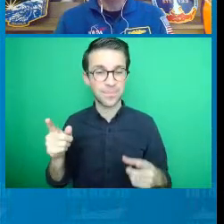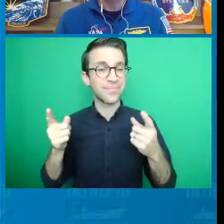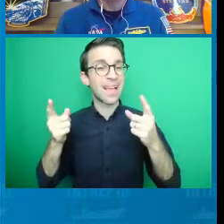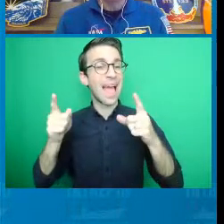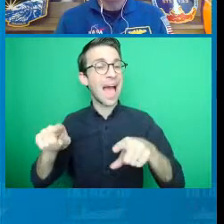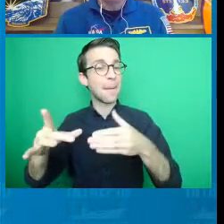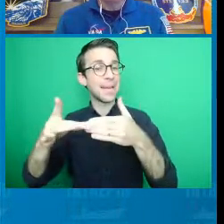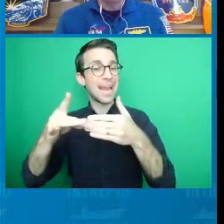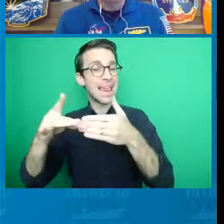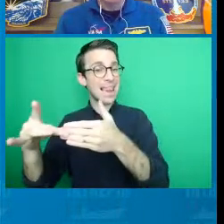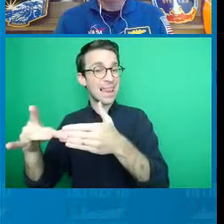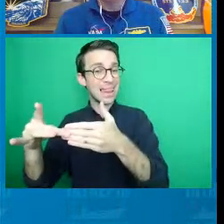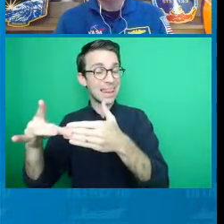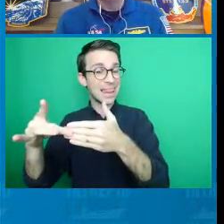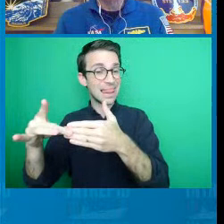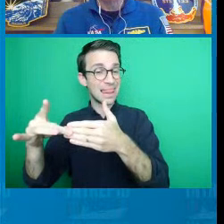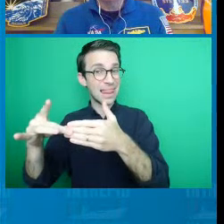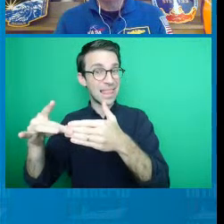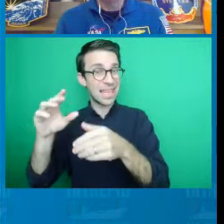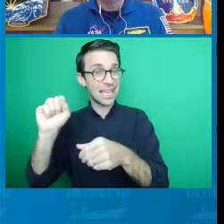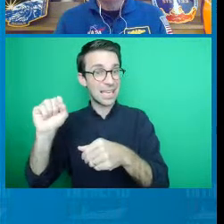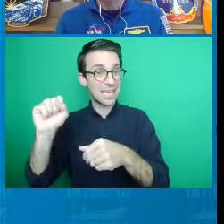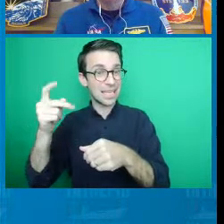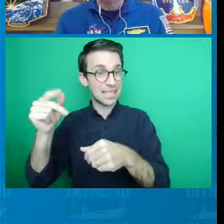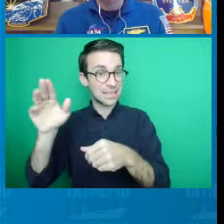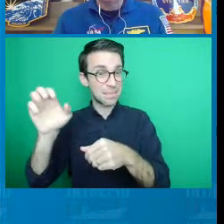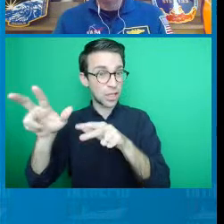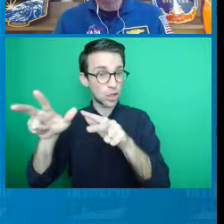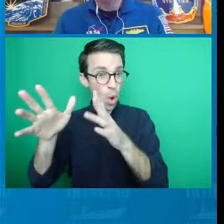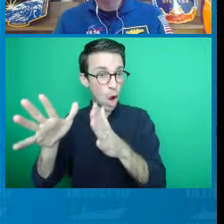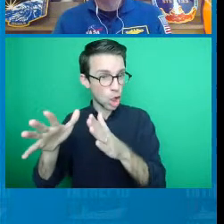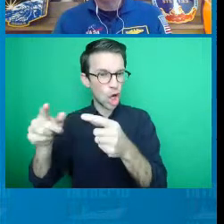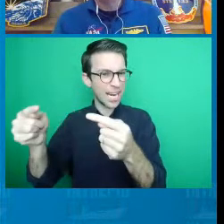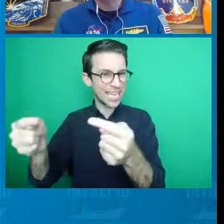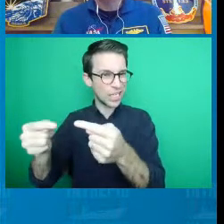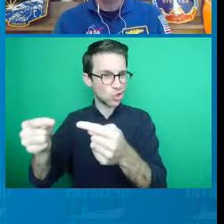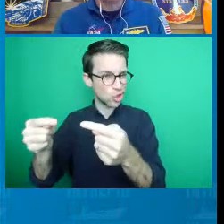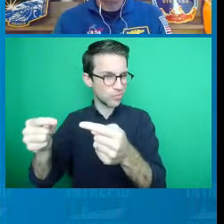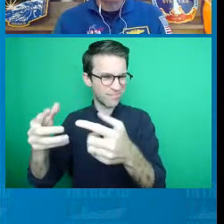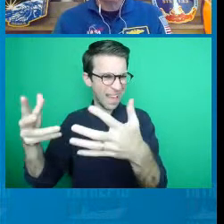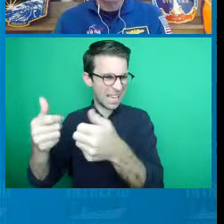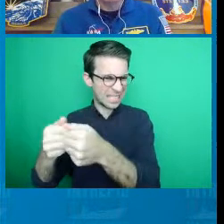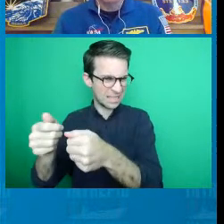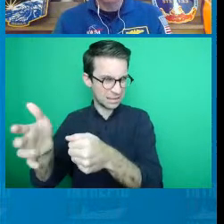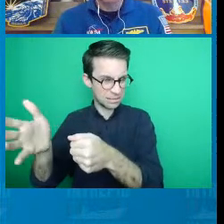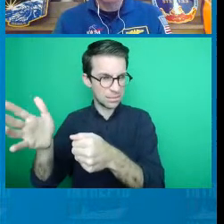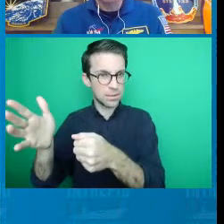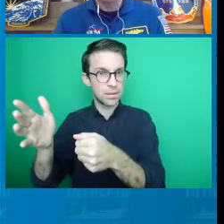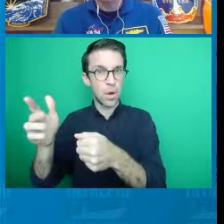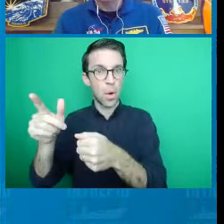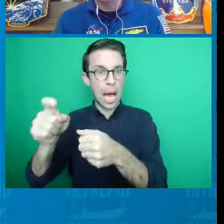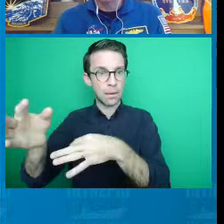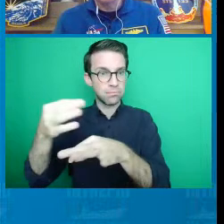was injured in an accident, and they needed to find someone to take his role, and they selected me,